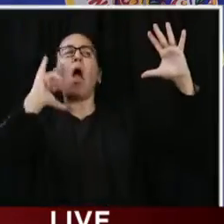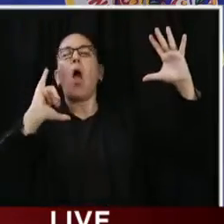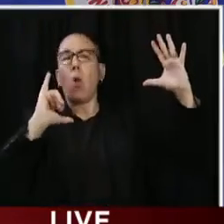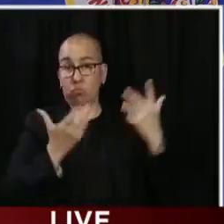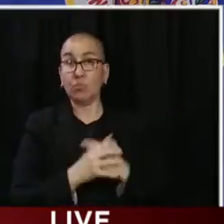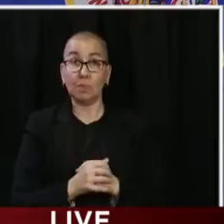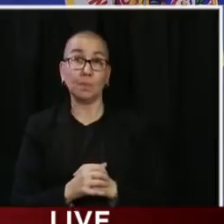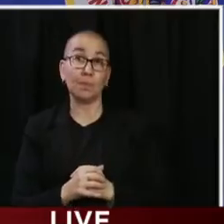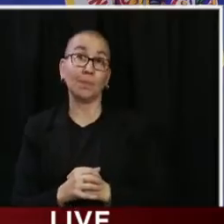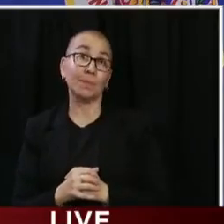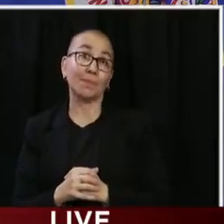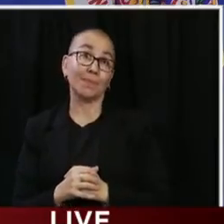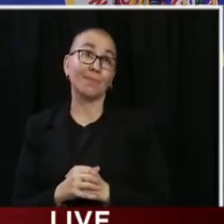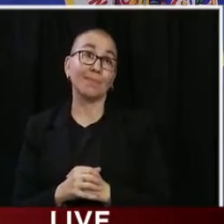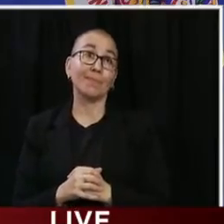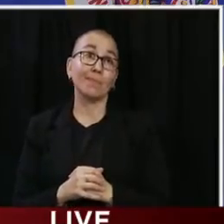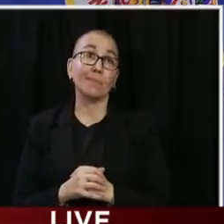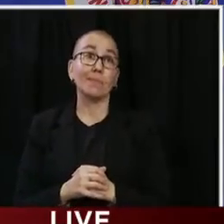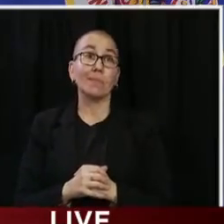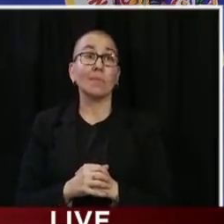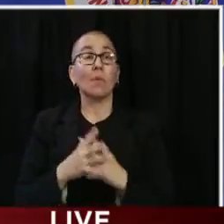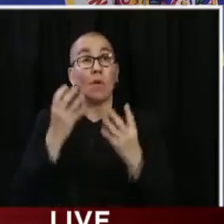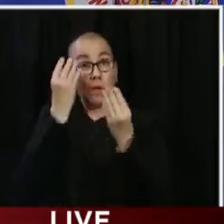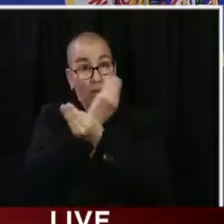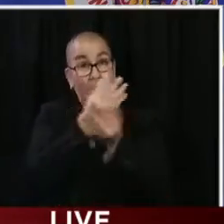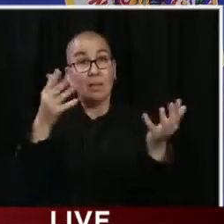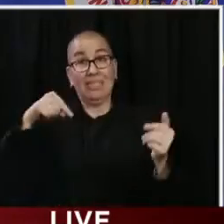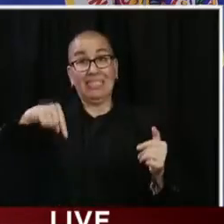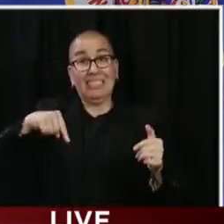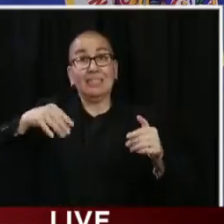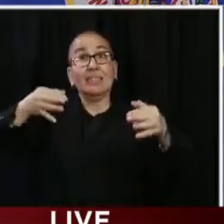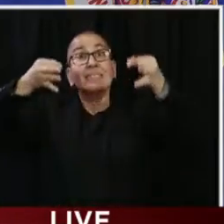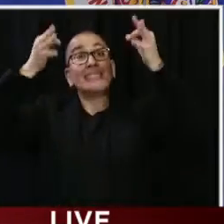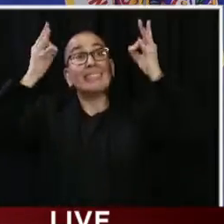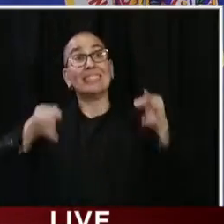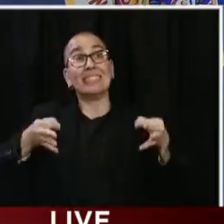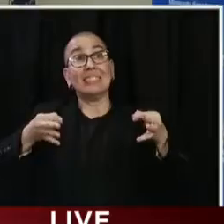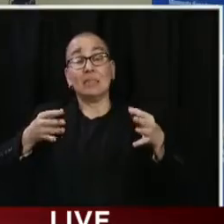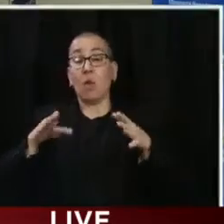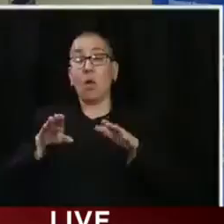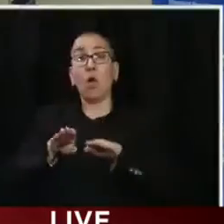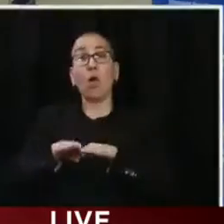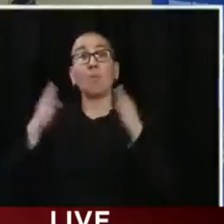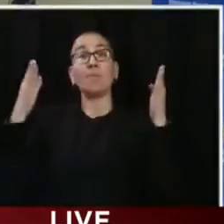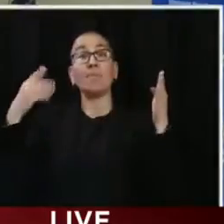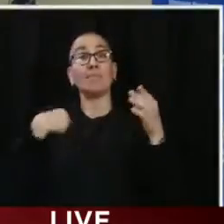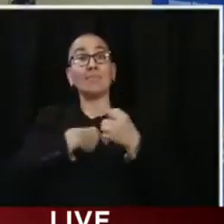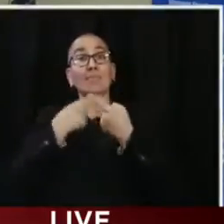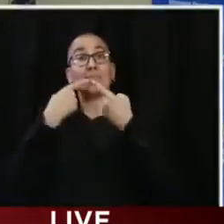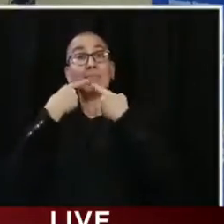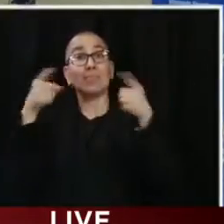very important I think it is that this be a measured move, which I believe it is. Commissioner Grove.